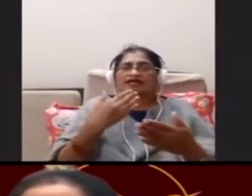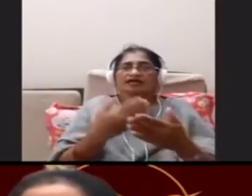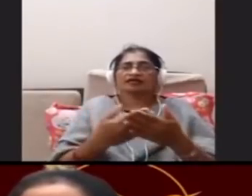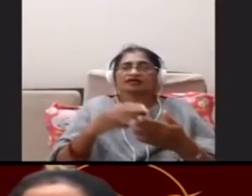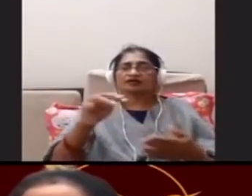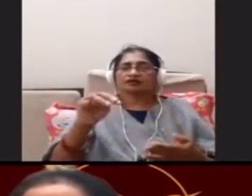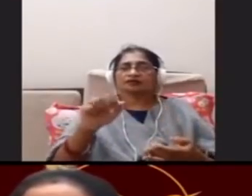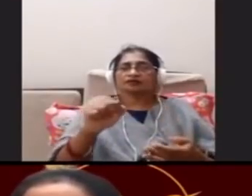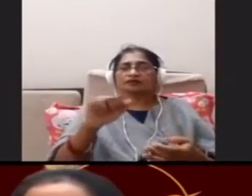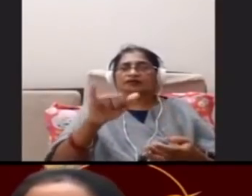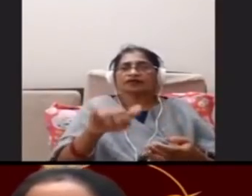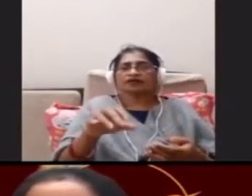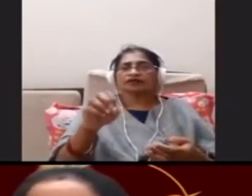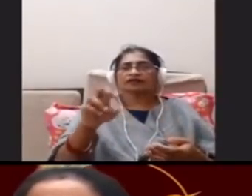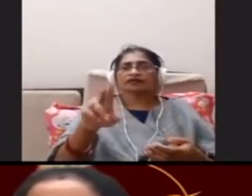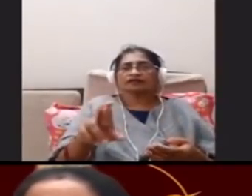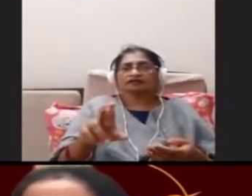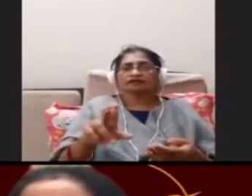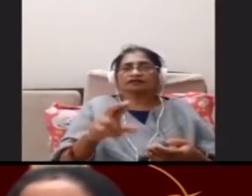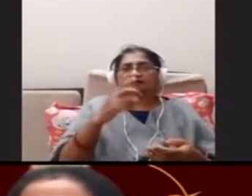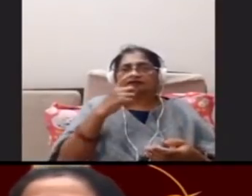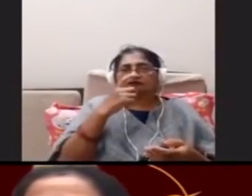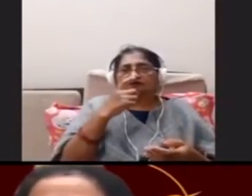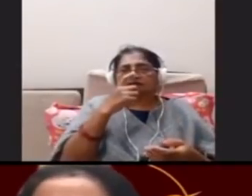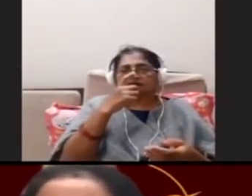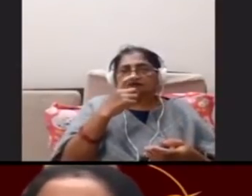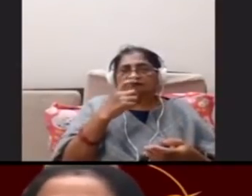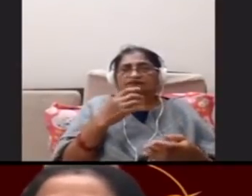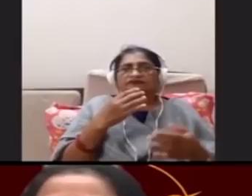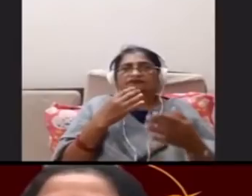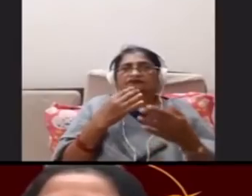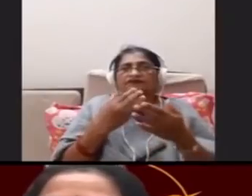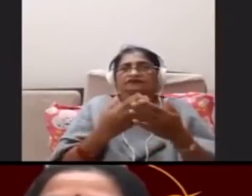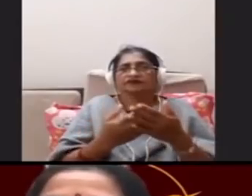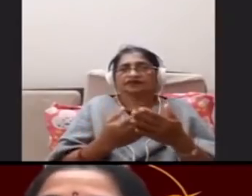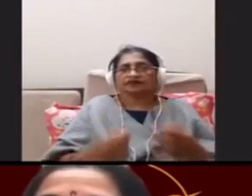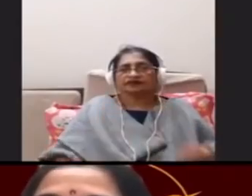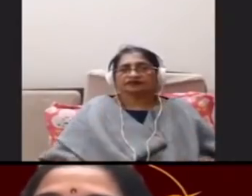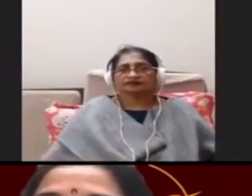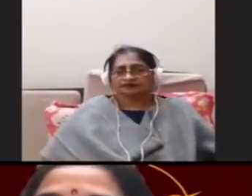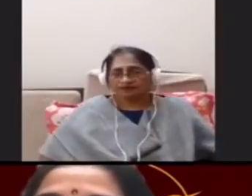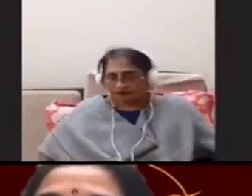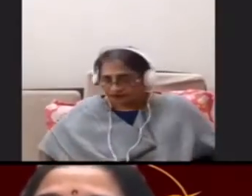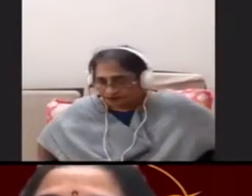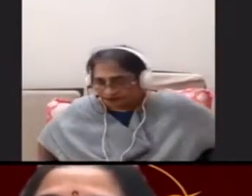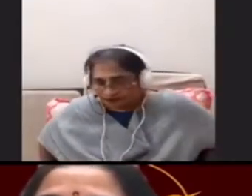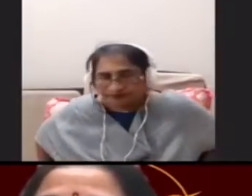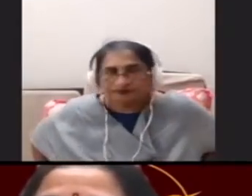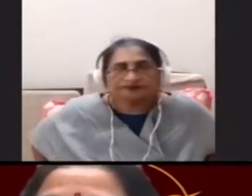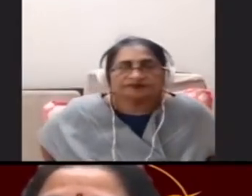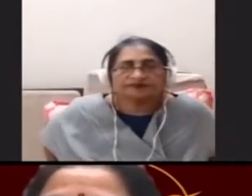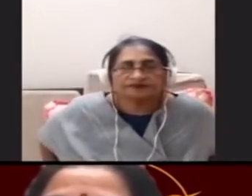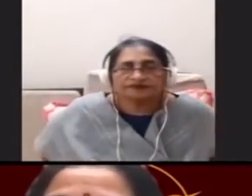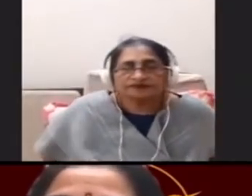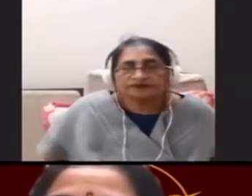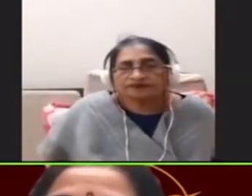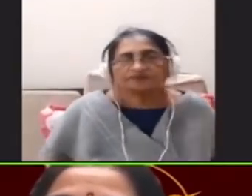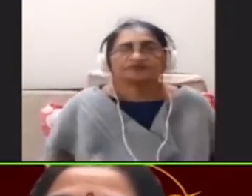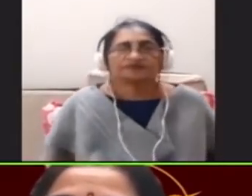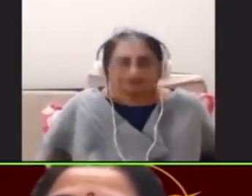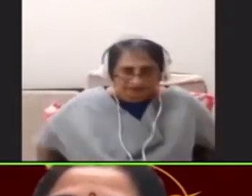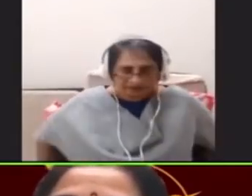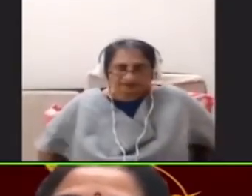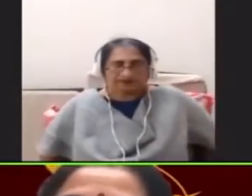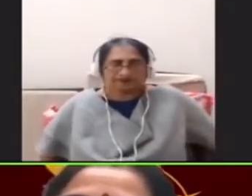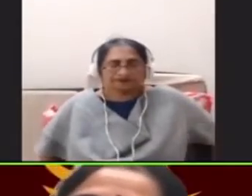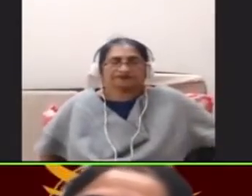as well. Thank you. And again, thank you for having us. Thank you. I also extend my thanks to you, sir, from